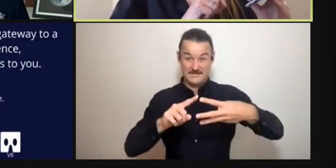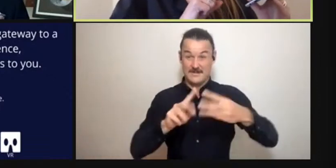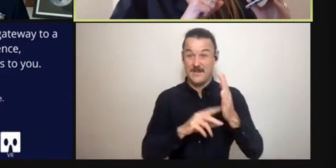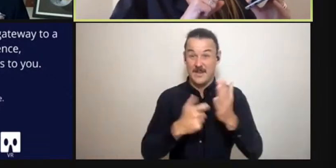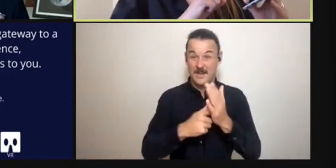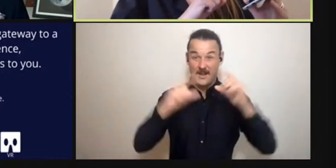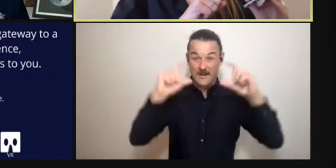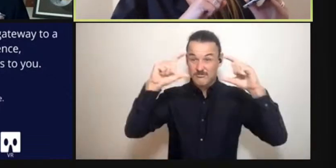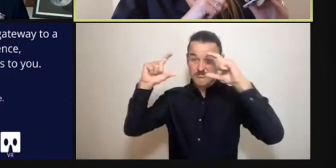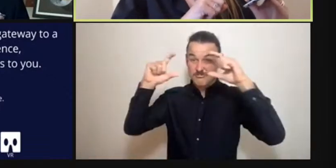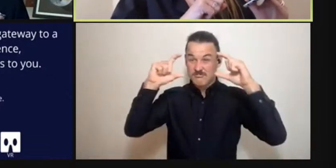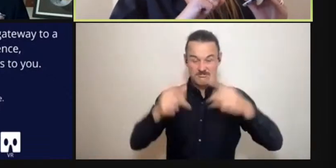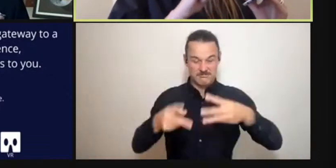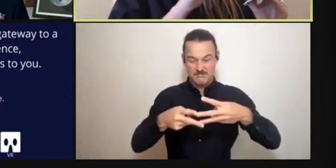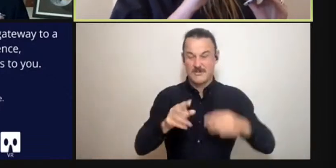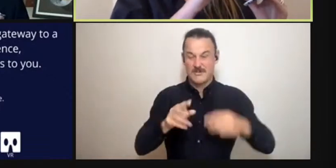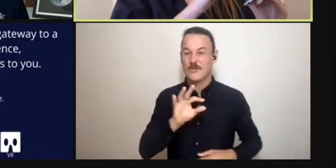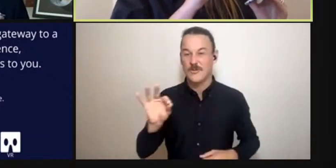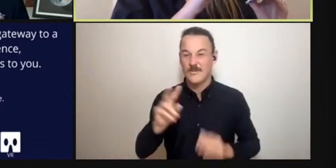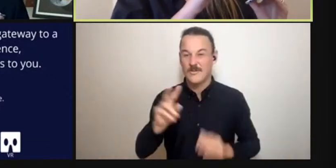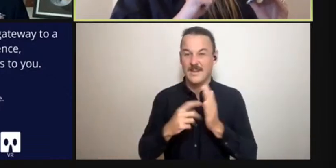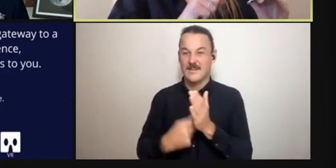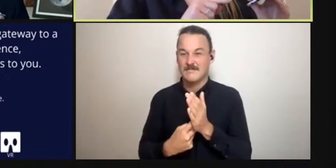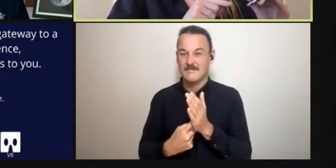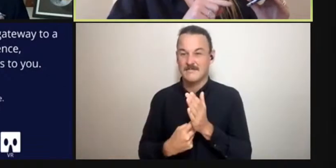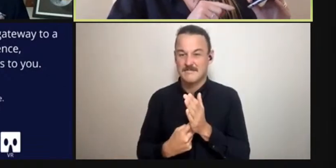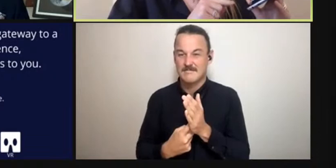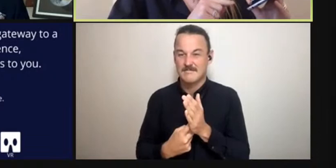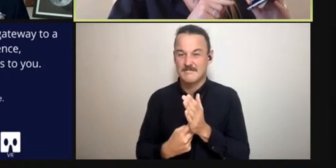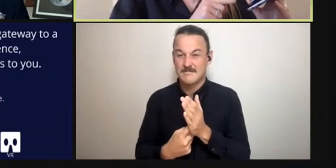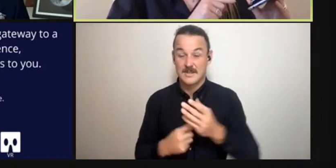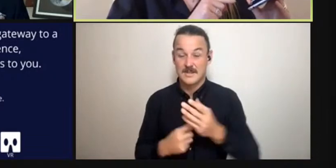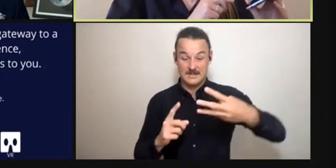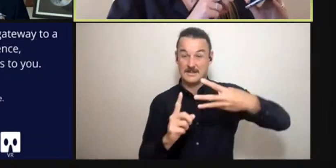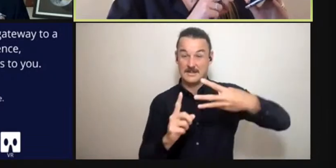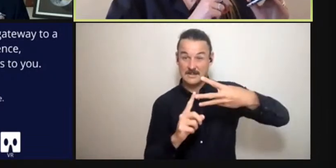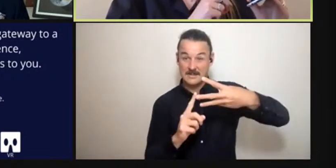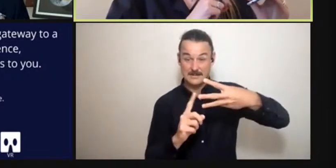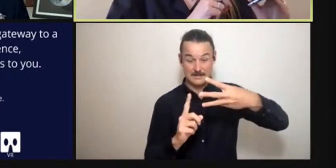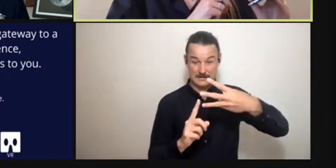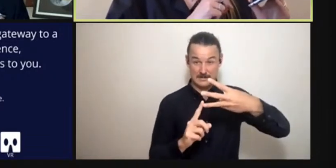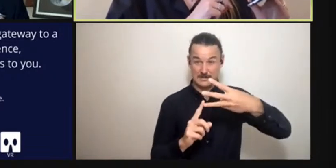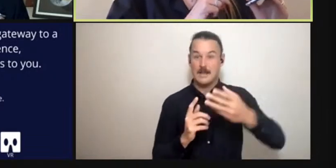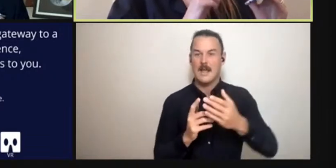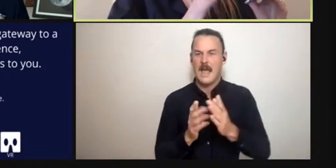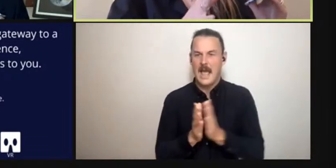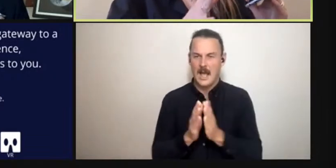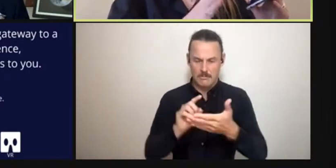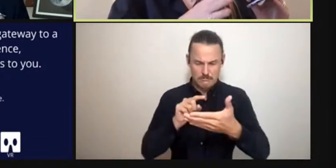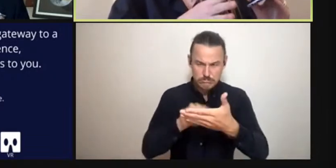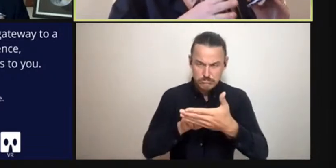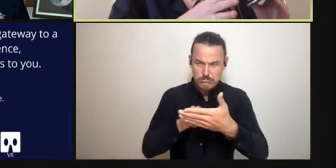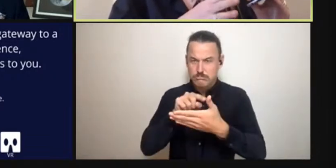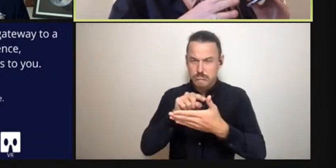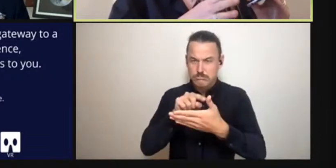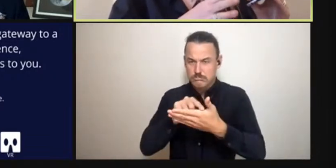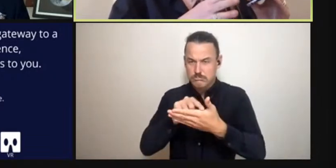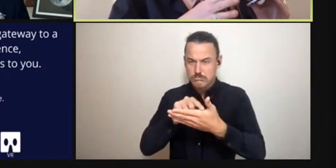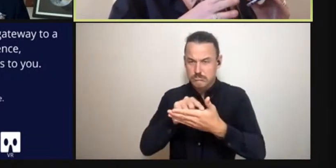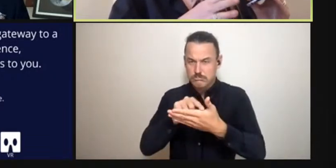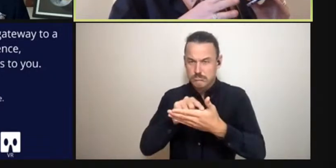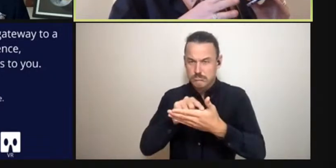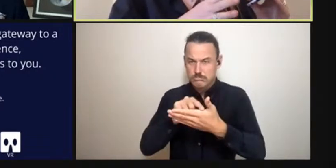non-VR, but it just will depend on how you kind of touch and activate the scenes between those two. So again, if VR just isn't